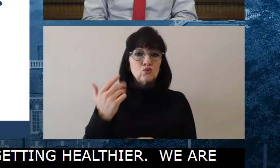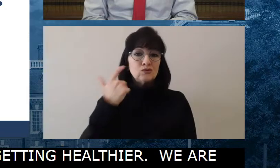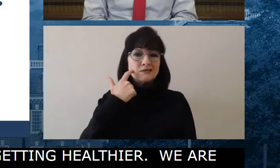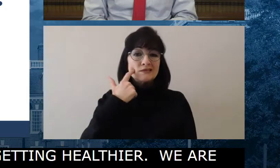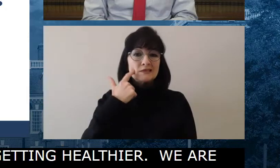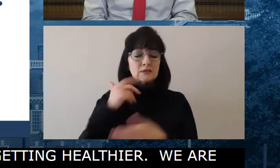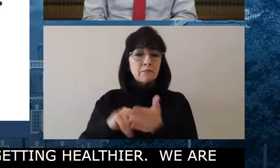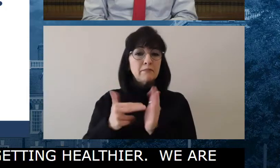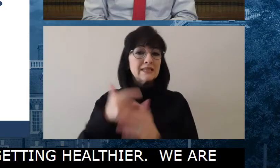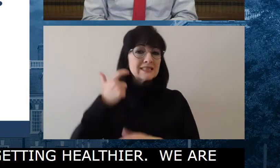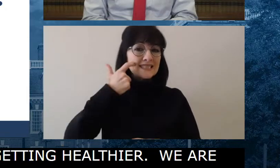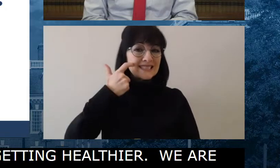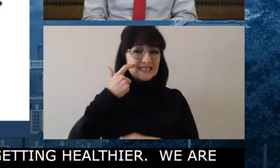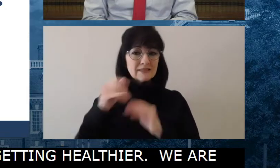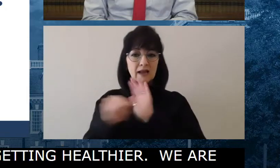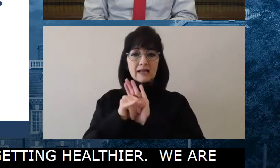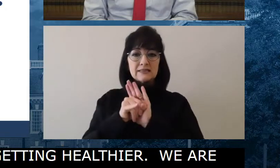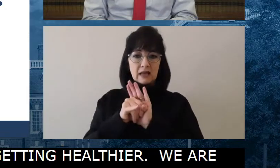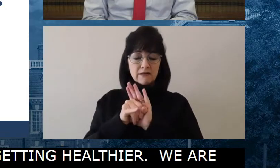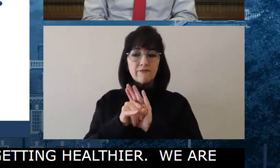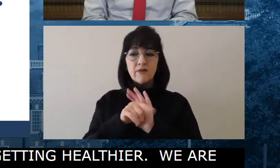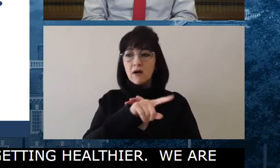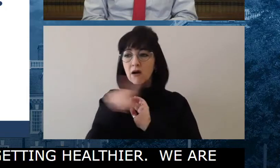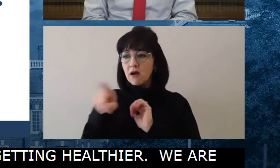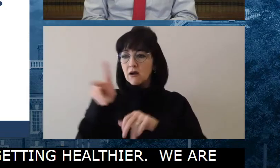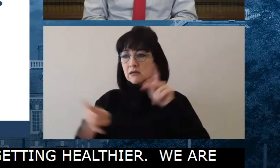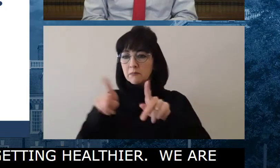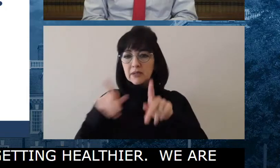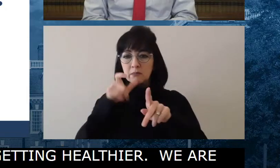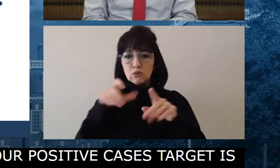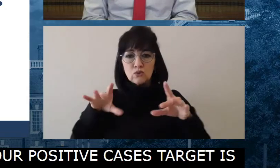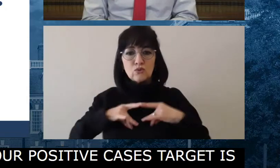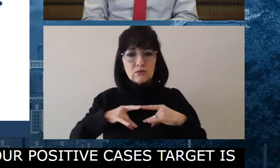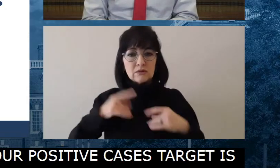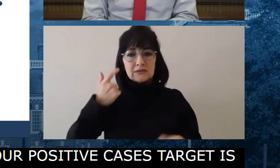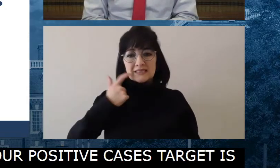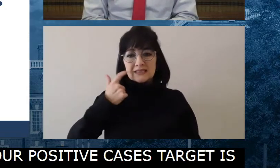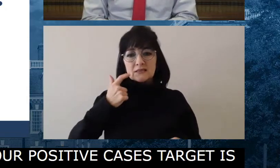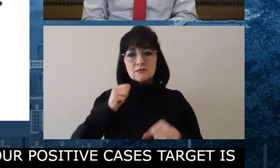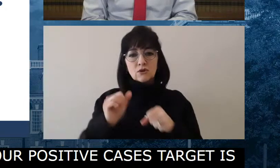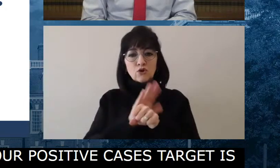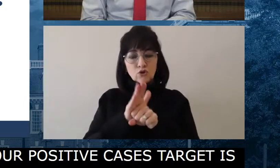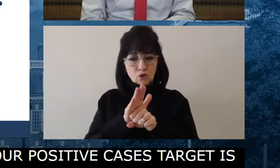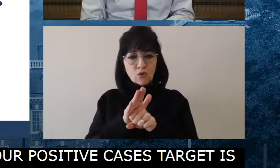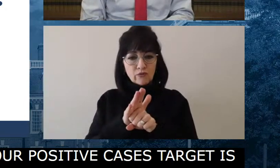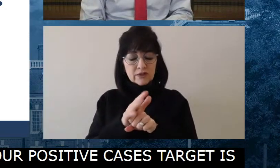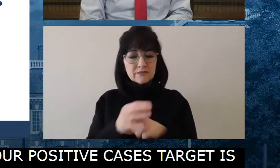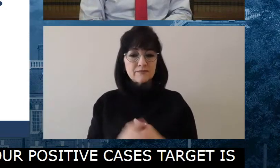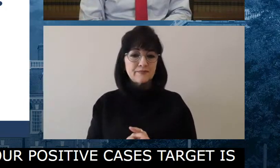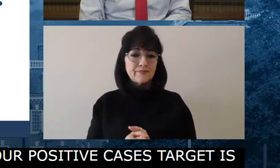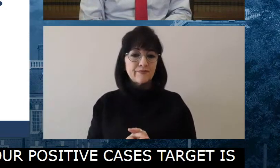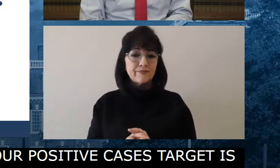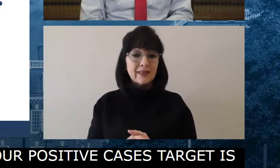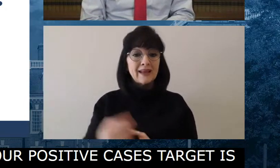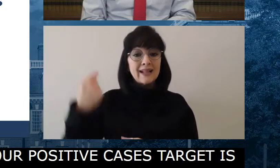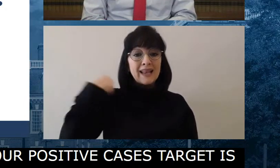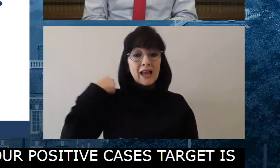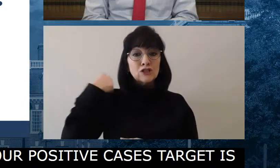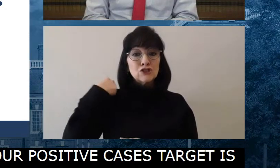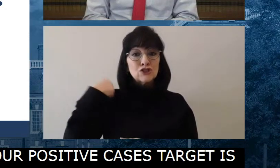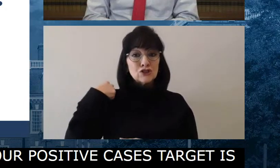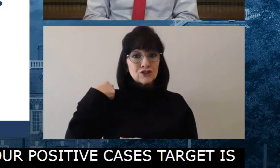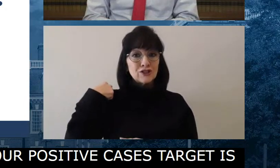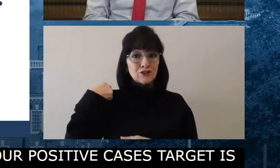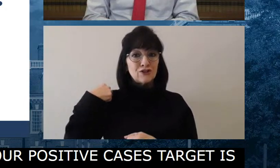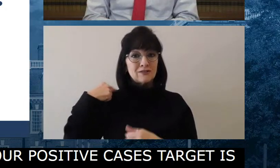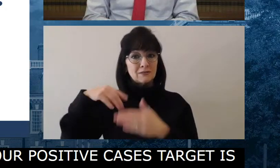be better than that. When in the low point during the summer, obviously we were below 100, and of course